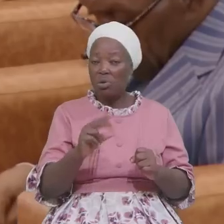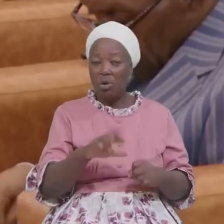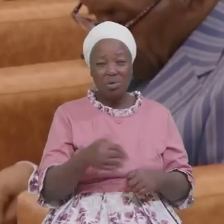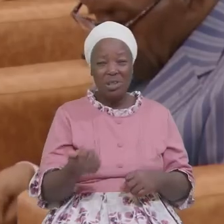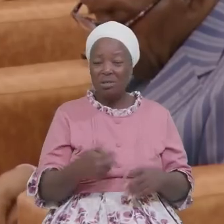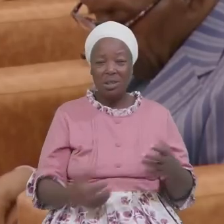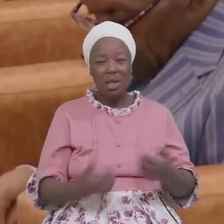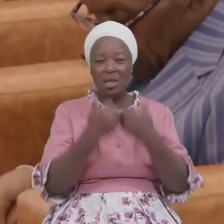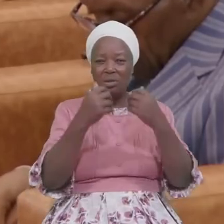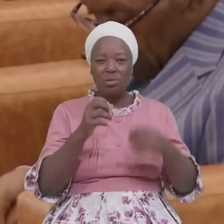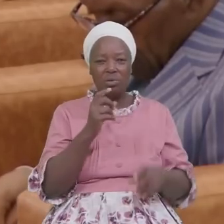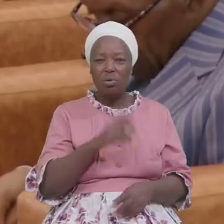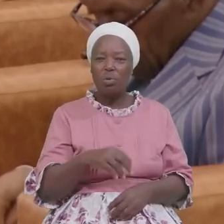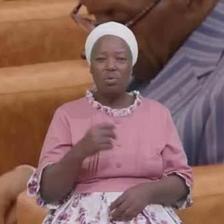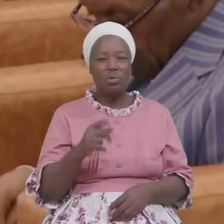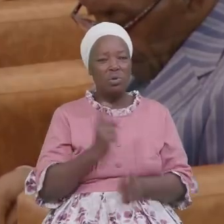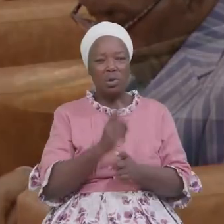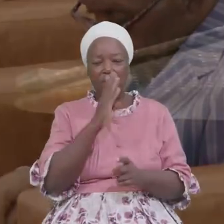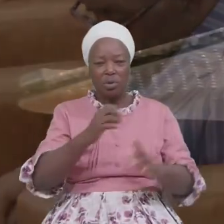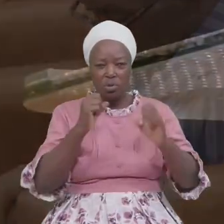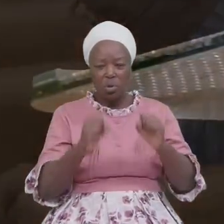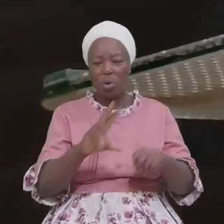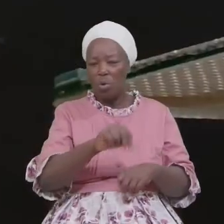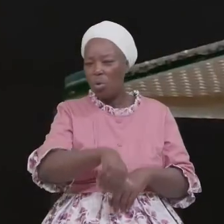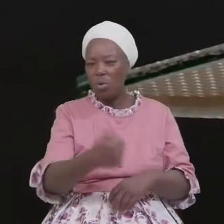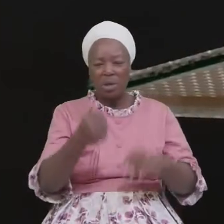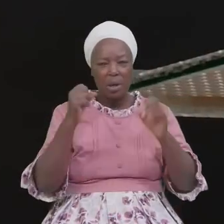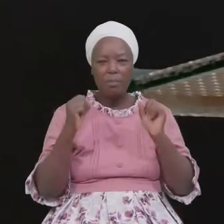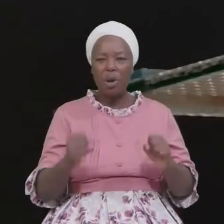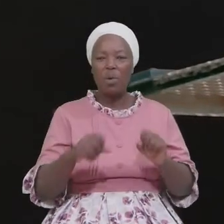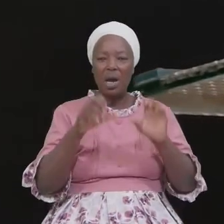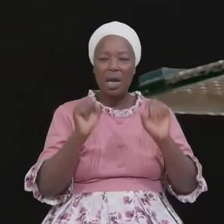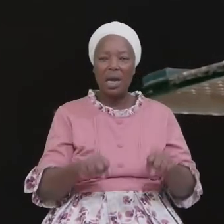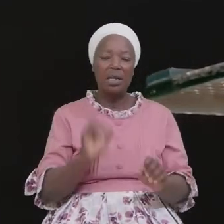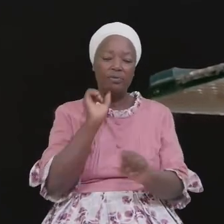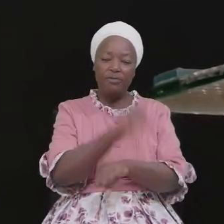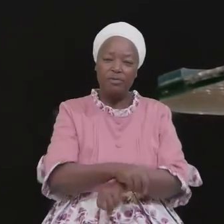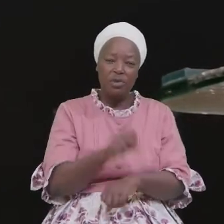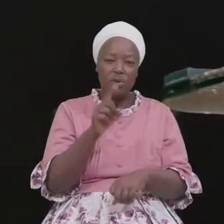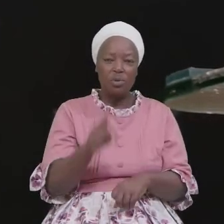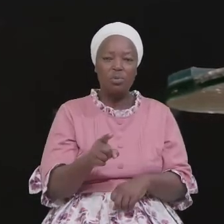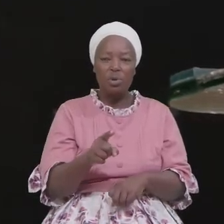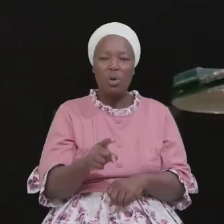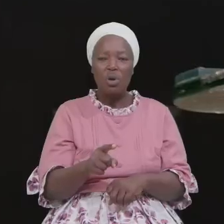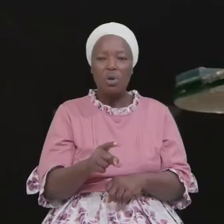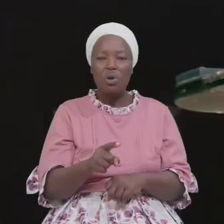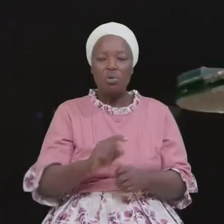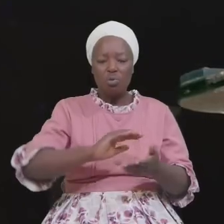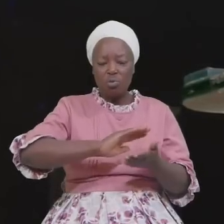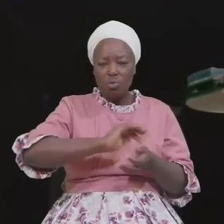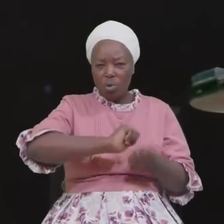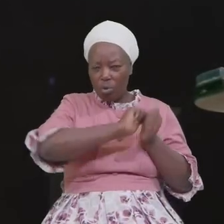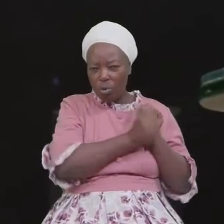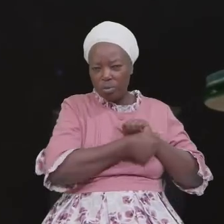Only be thou strong. No other power can defeat you. Put your back to